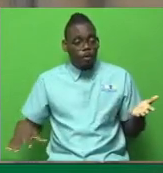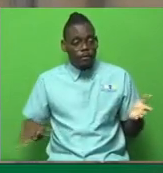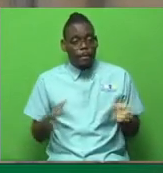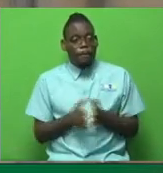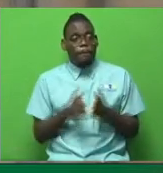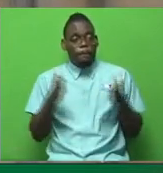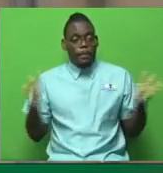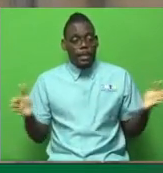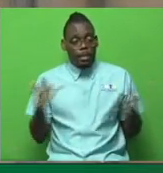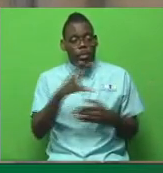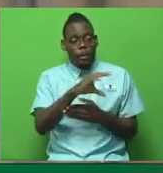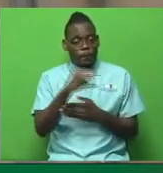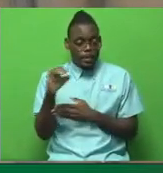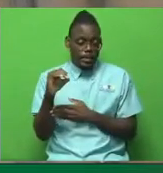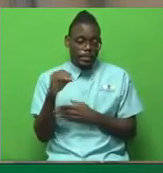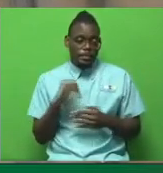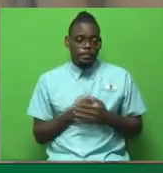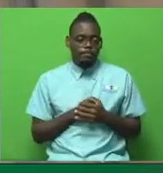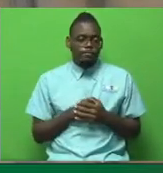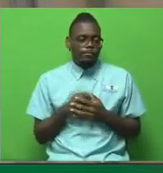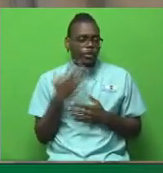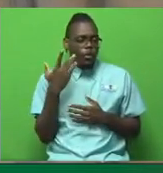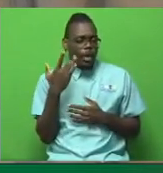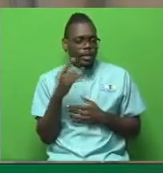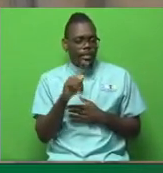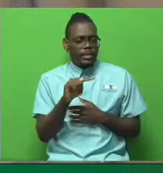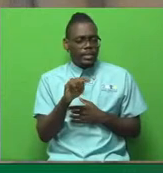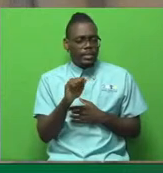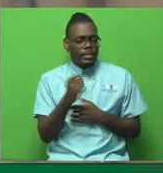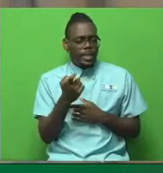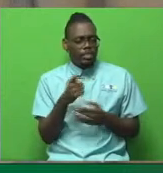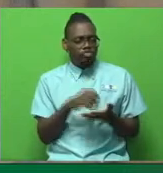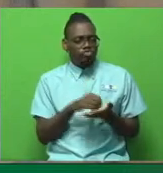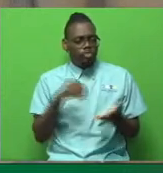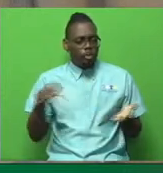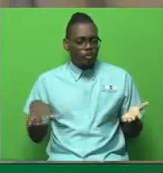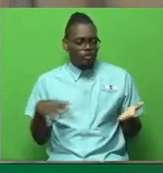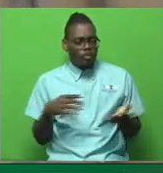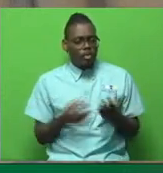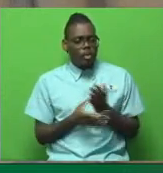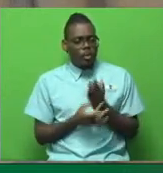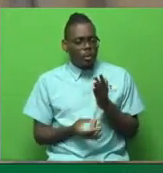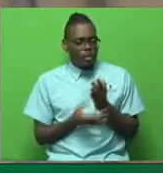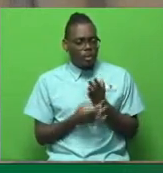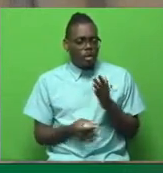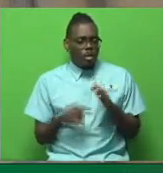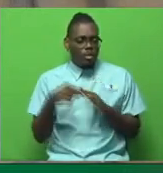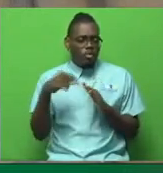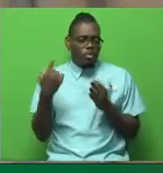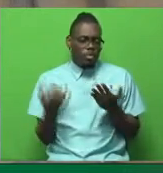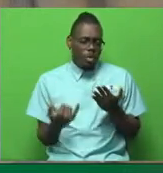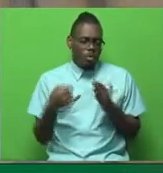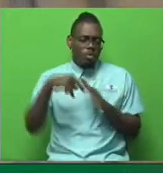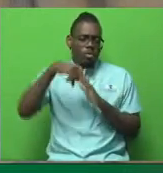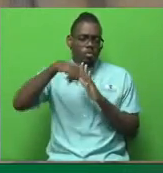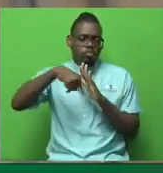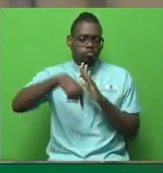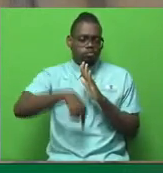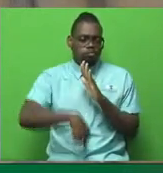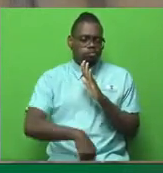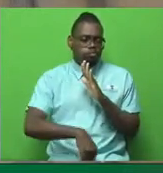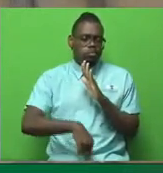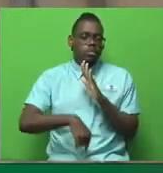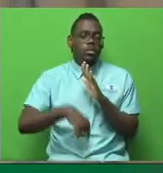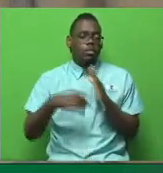deep water exploration and shallow water exploration why are you giving up tax incentives to be